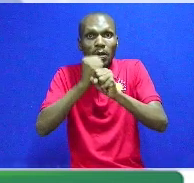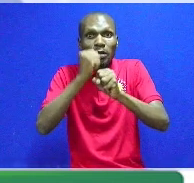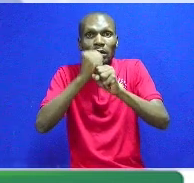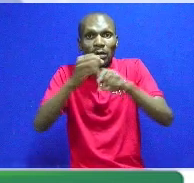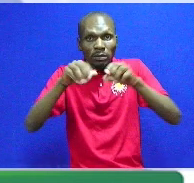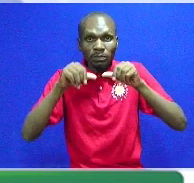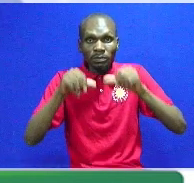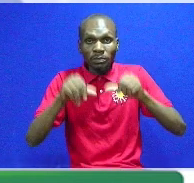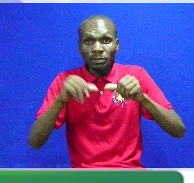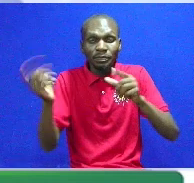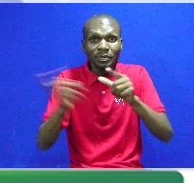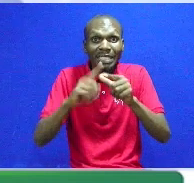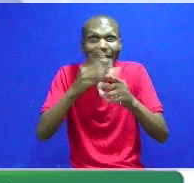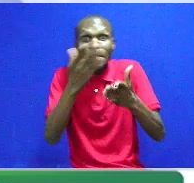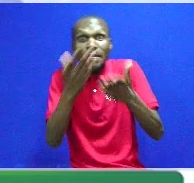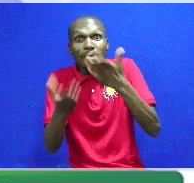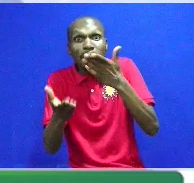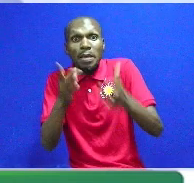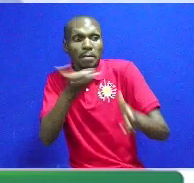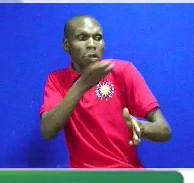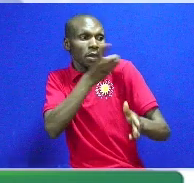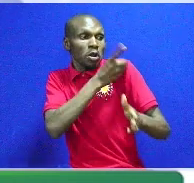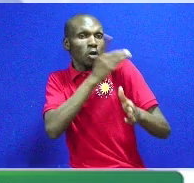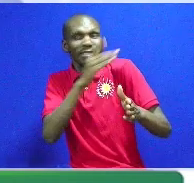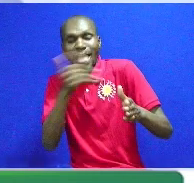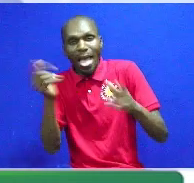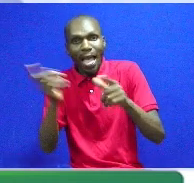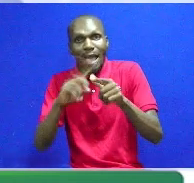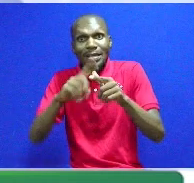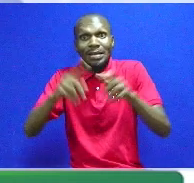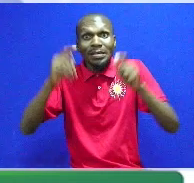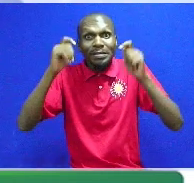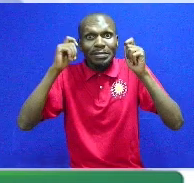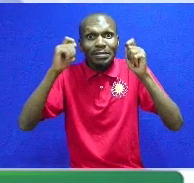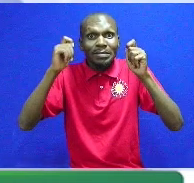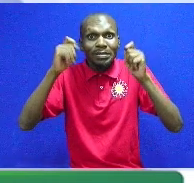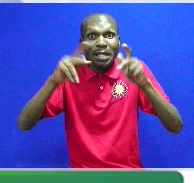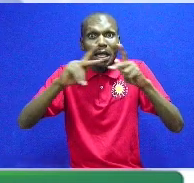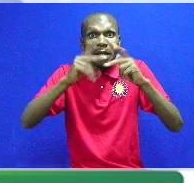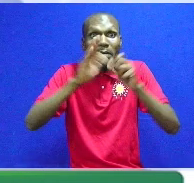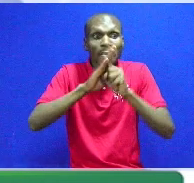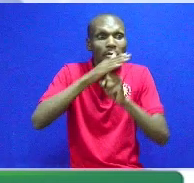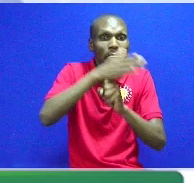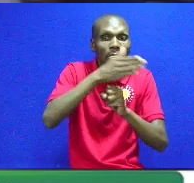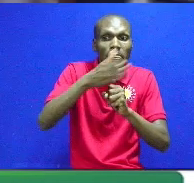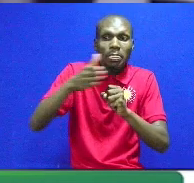nemerimo no nyagetari amuna abanyagetari bande barasomugiro ase kinsemo aho aho